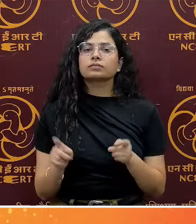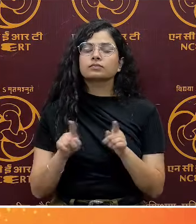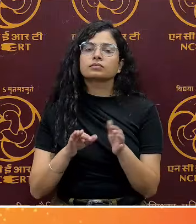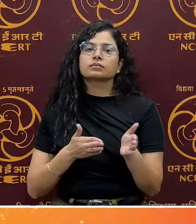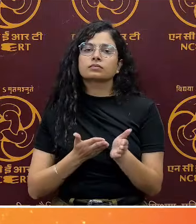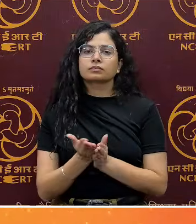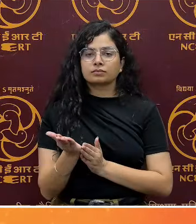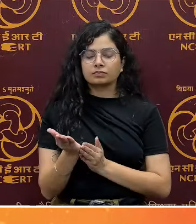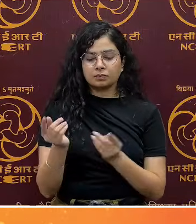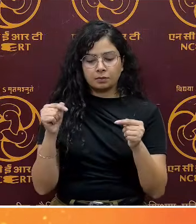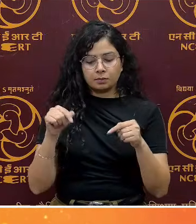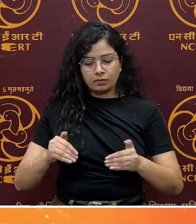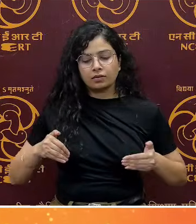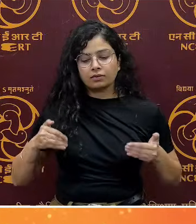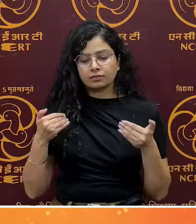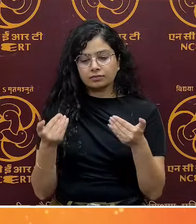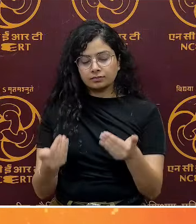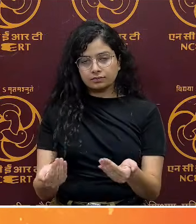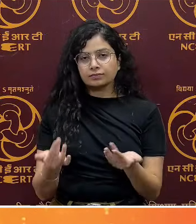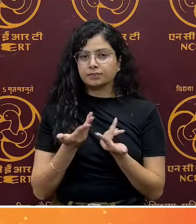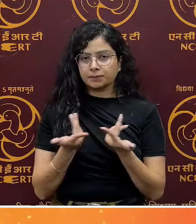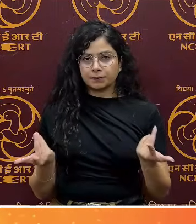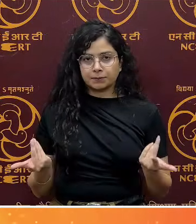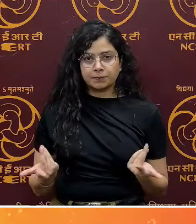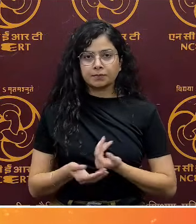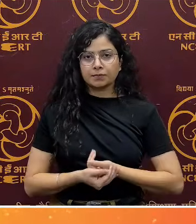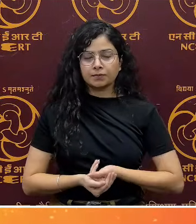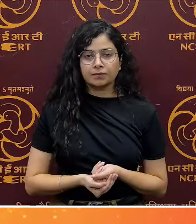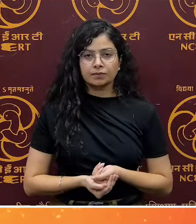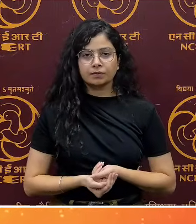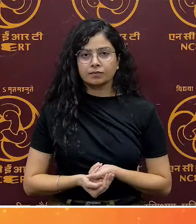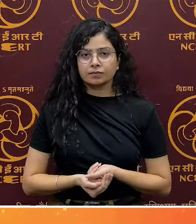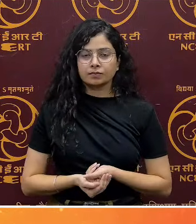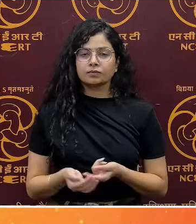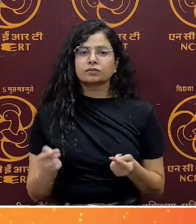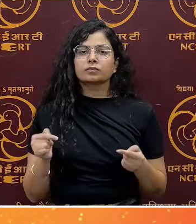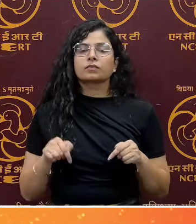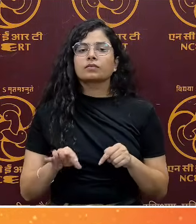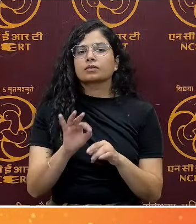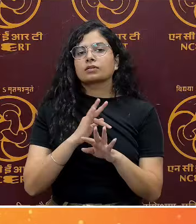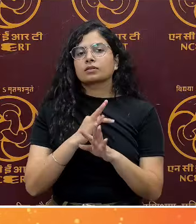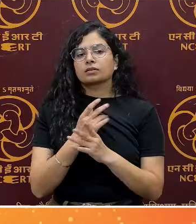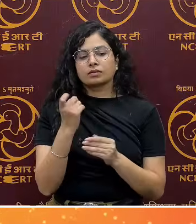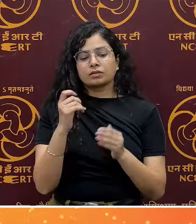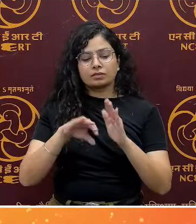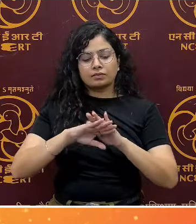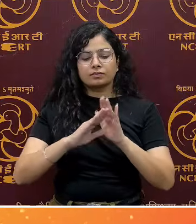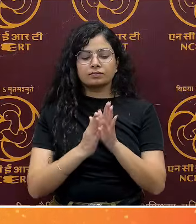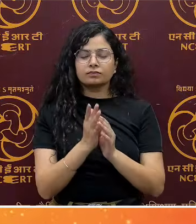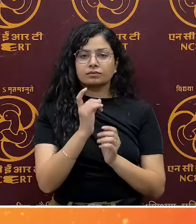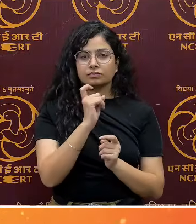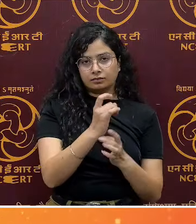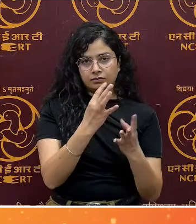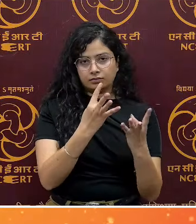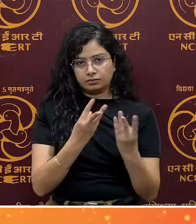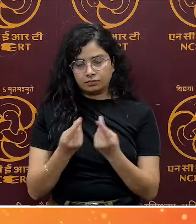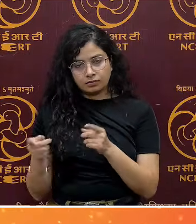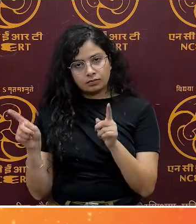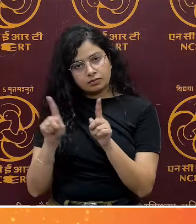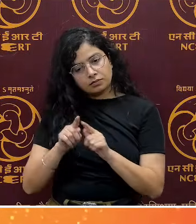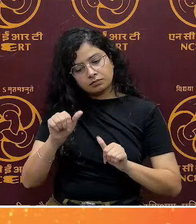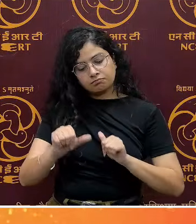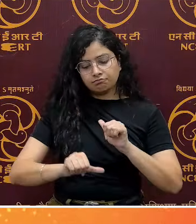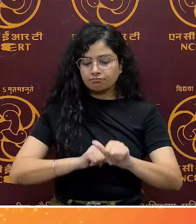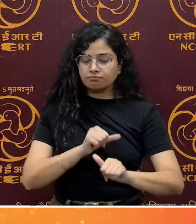Similarly, we will go for the next step. Now we will take 7 numbers and we will follow the same